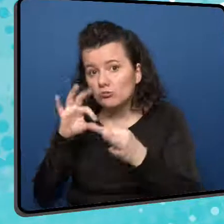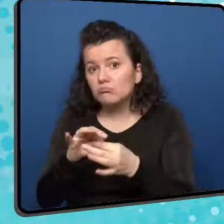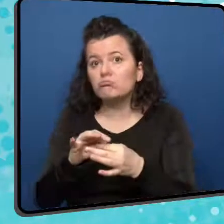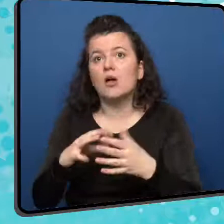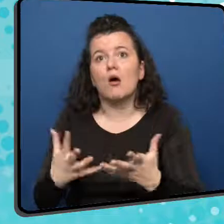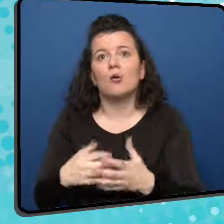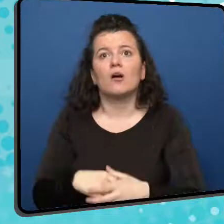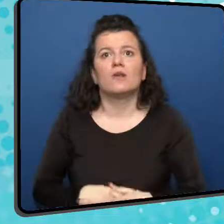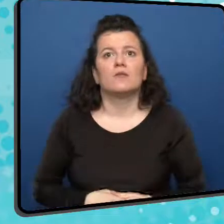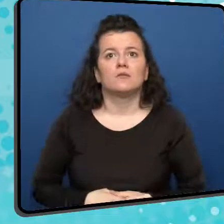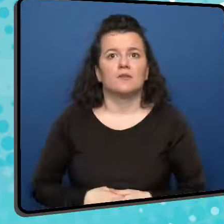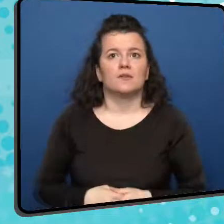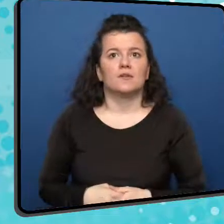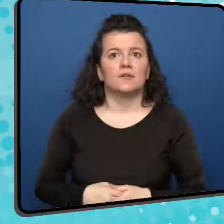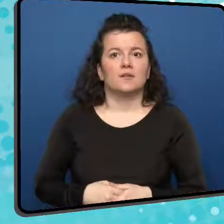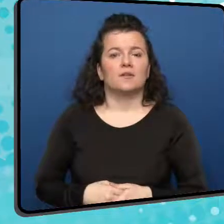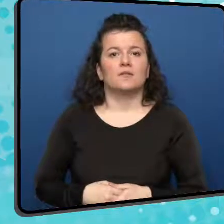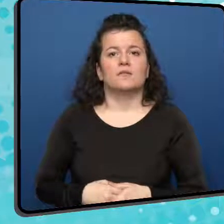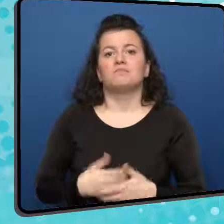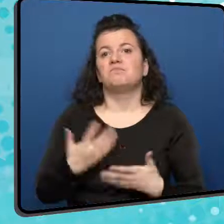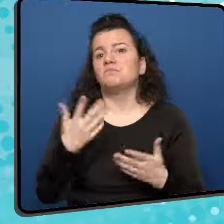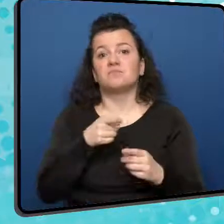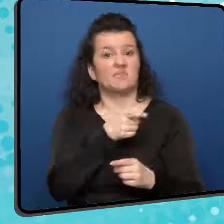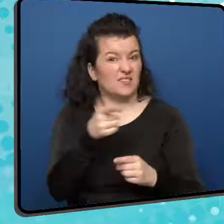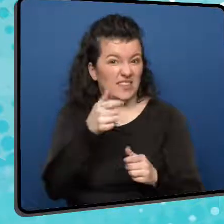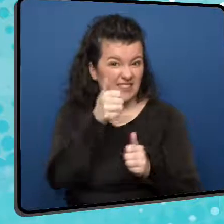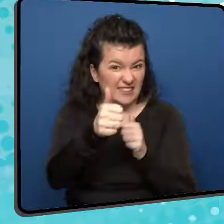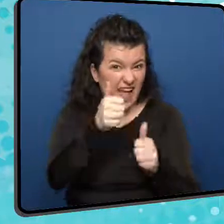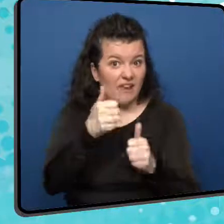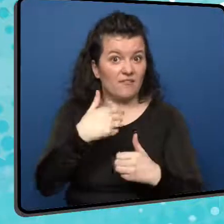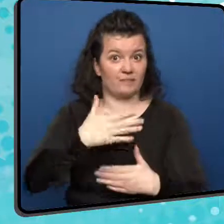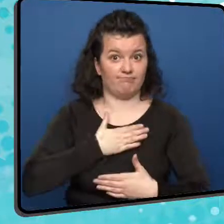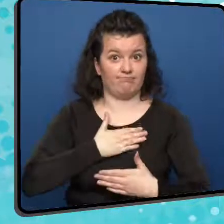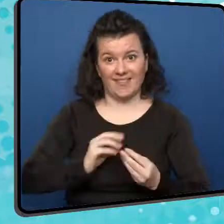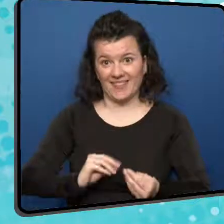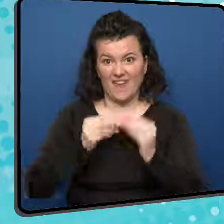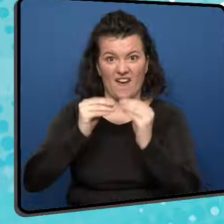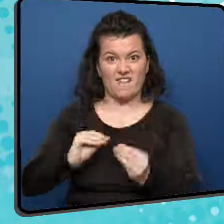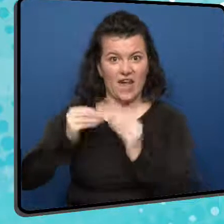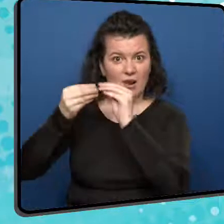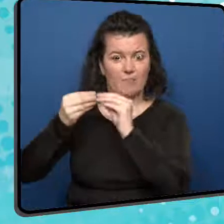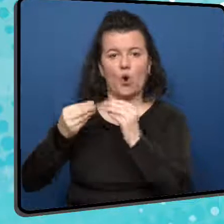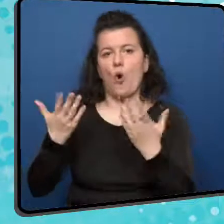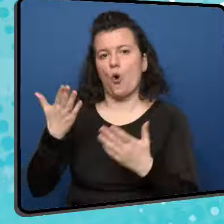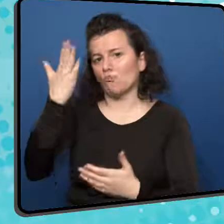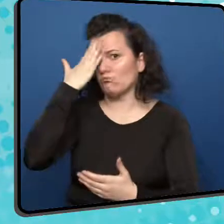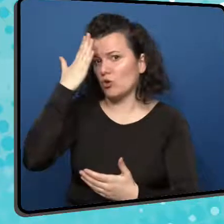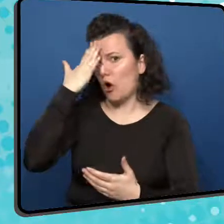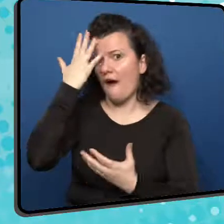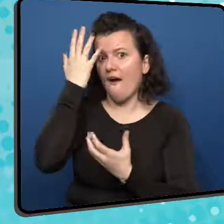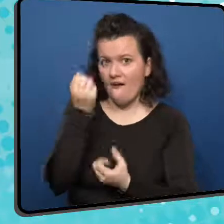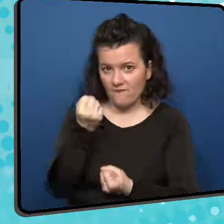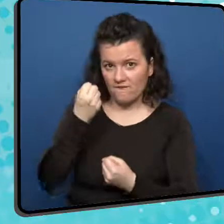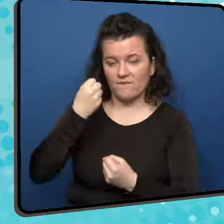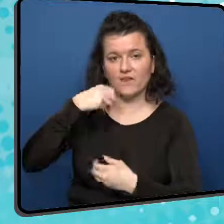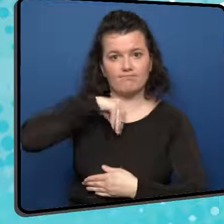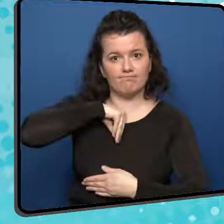First, you need to be a developer or have a Bot Framework knowledge and the passion to share with the